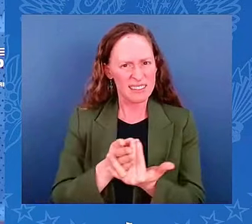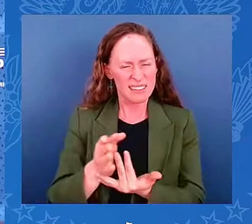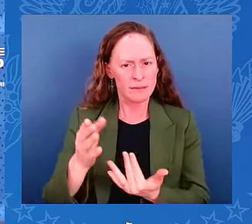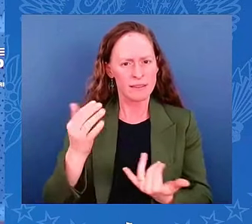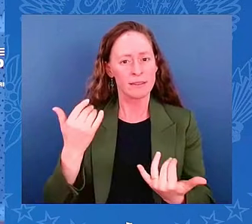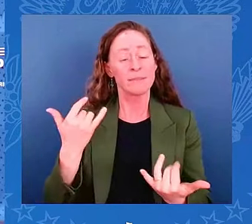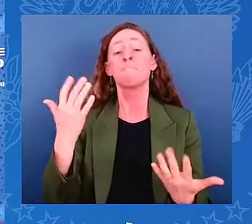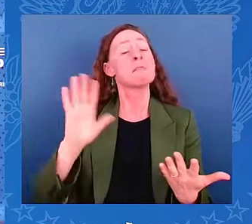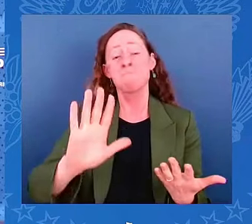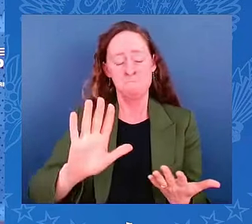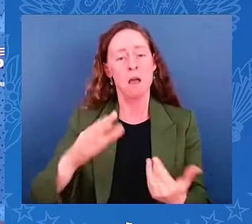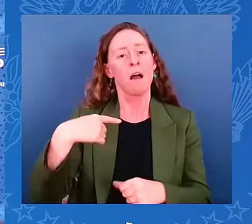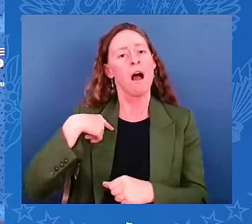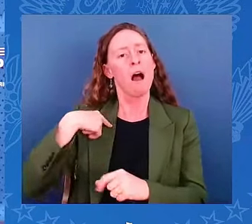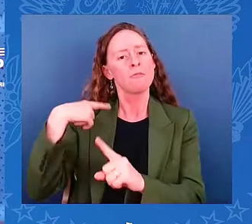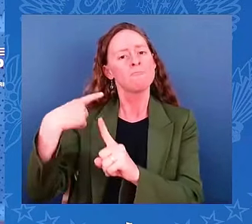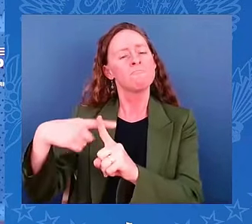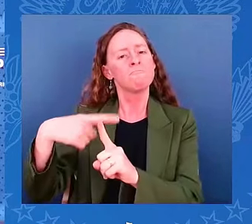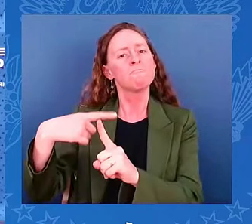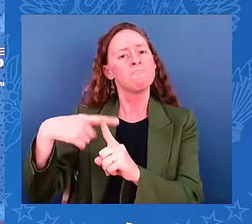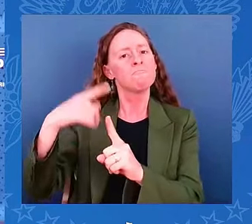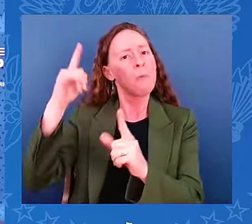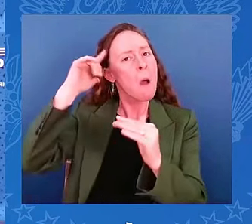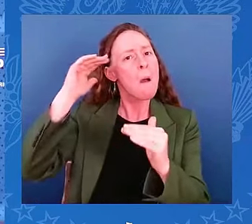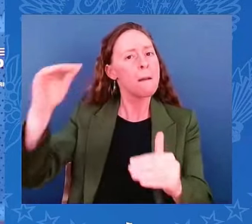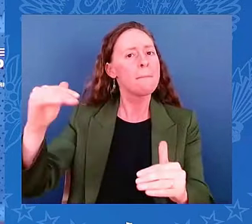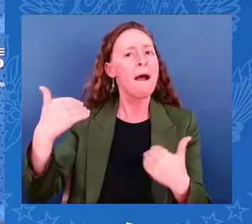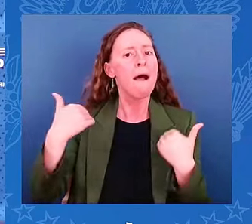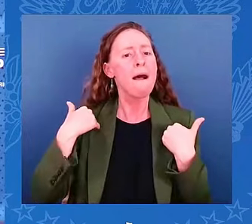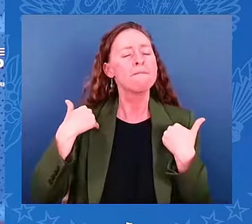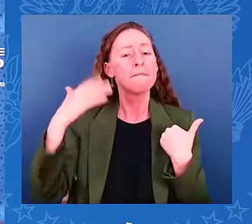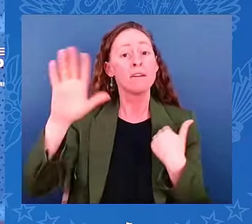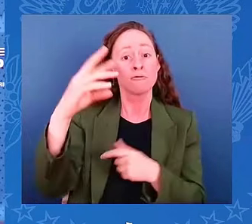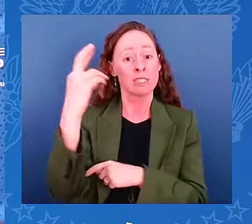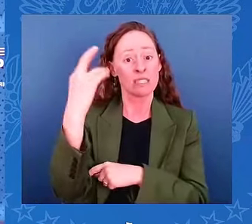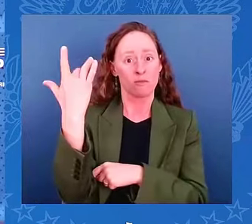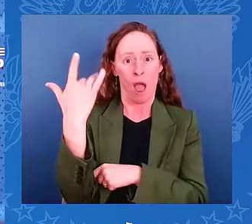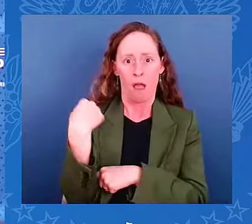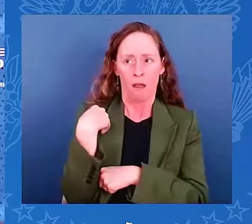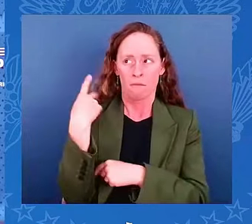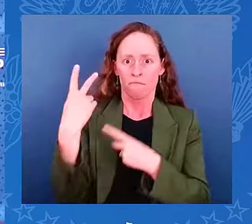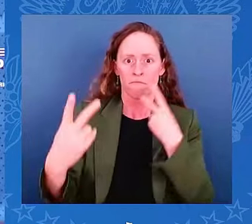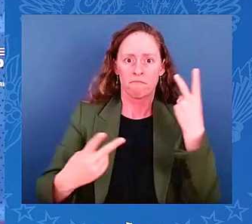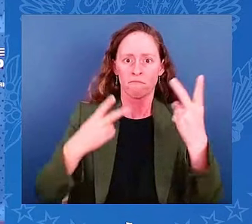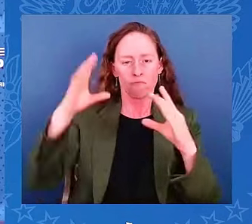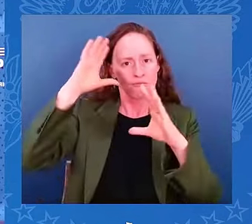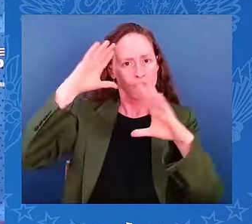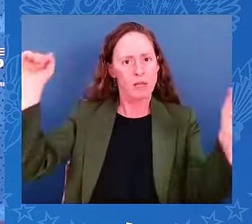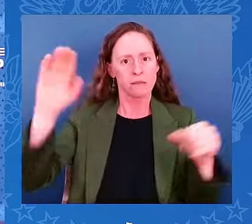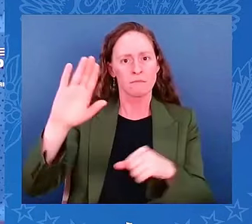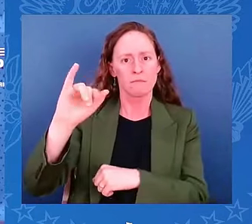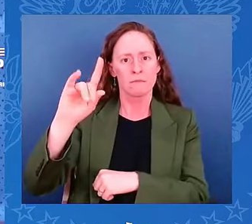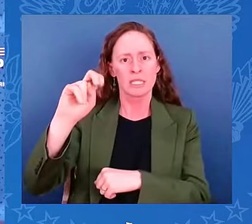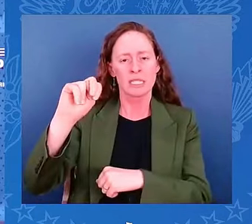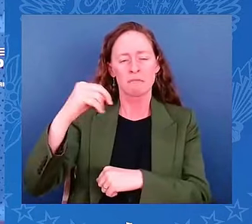have a president who understands the importance of preventing what happened to me from happening to